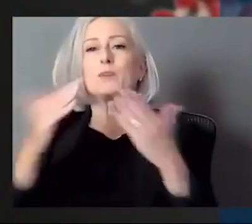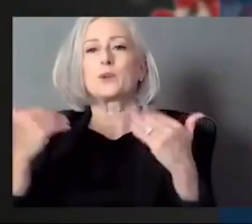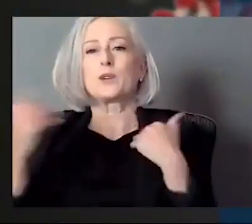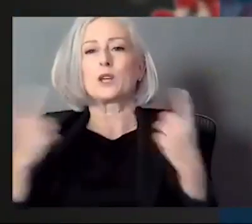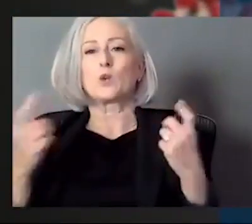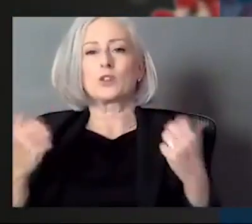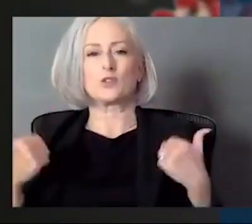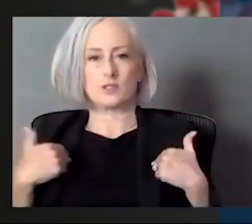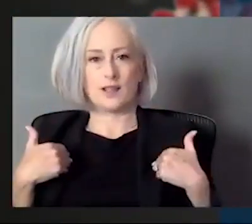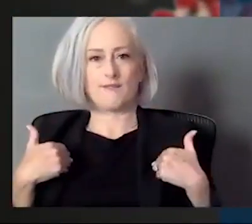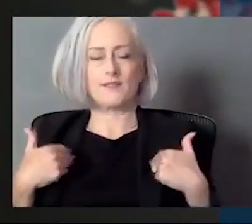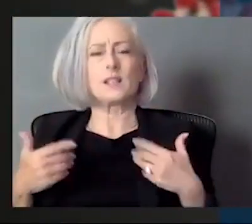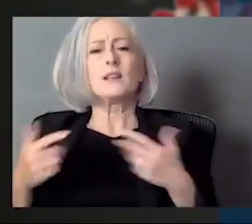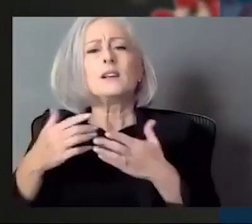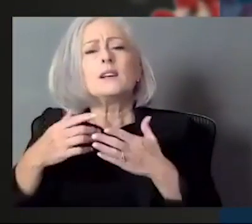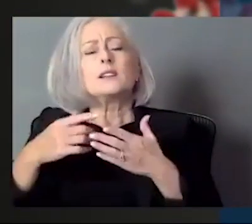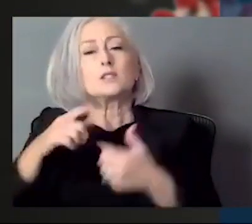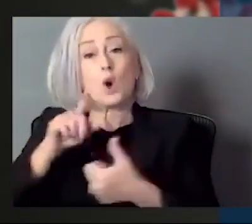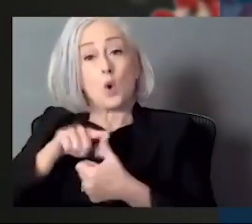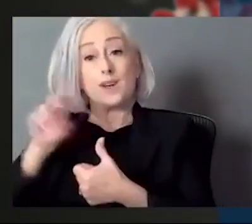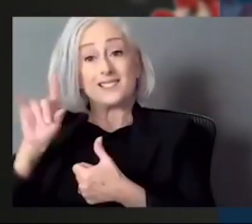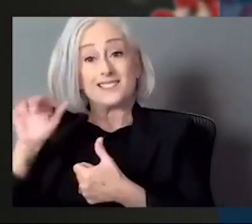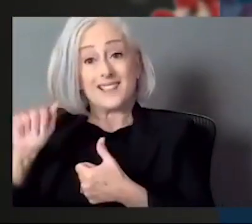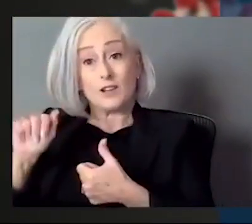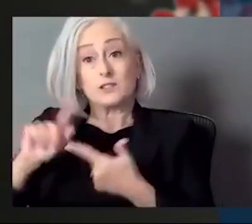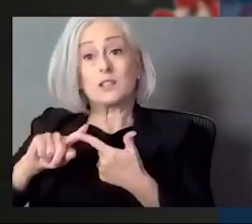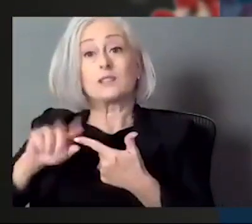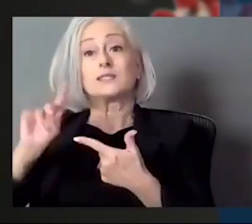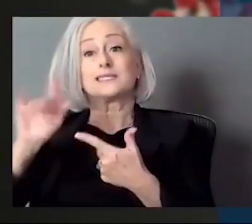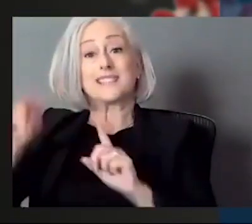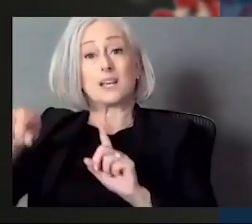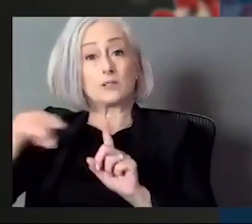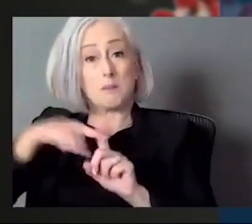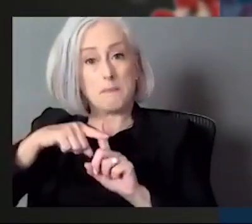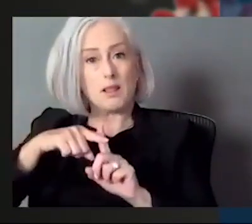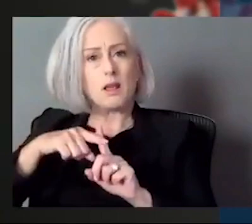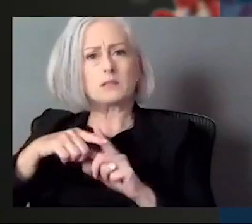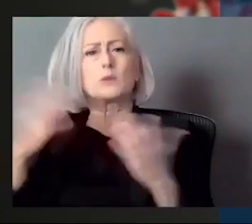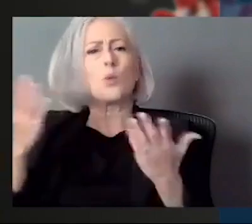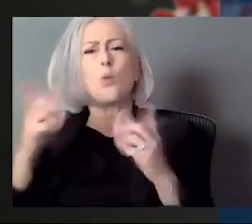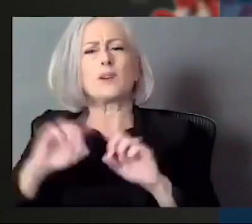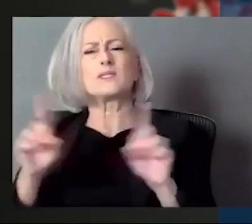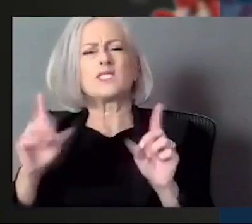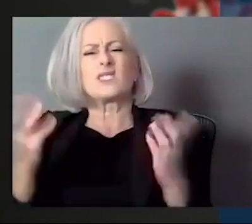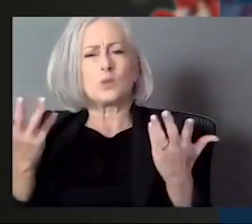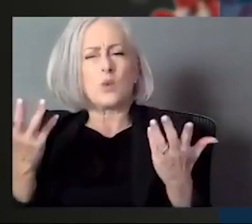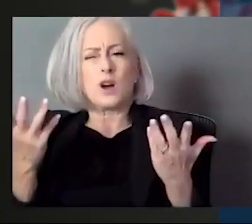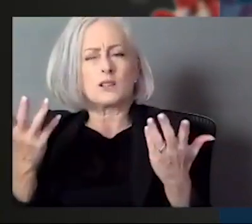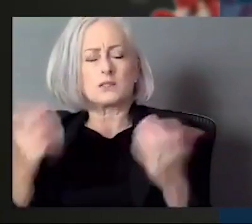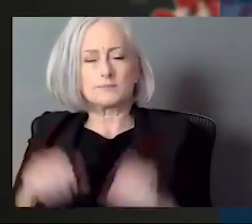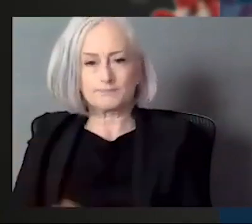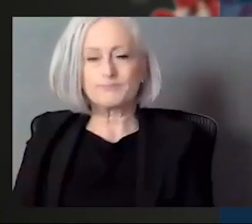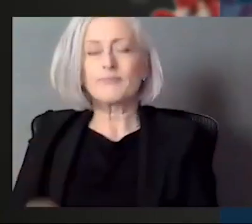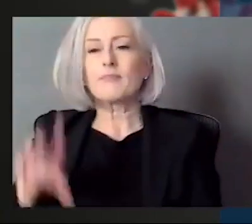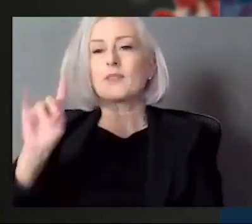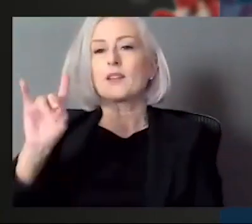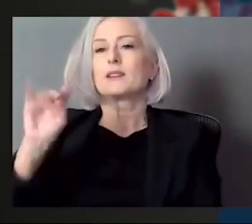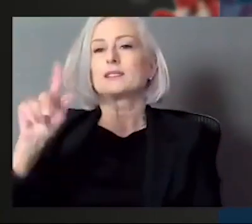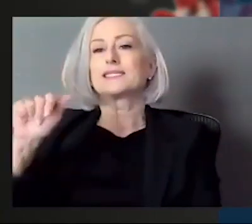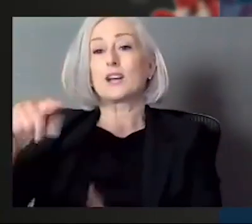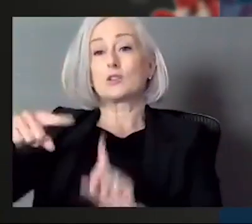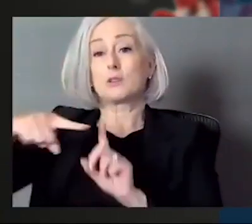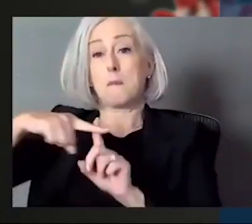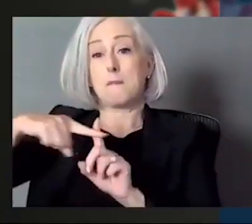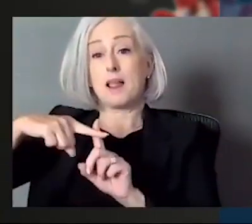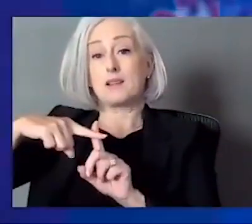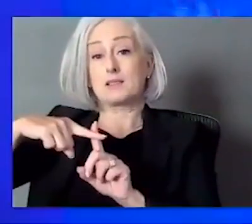Delta and Delta Plus. Yeah. Okay, we just popped up yesterday for us, I think. Yeah, you know, the Delta Plus is just kind of, it's